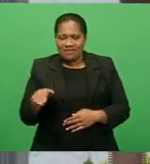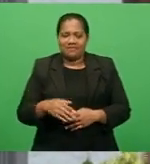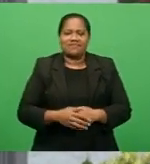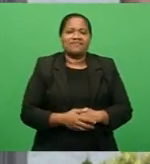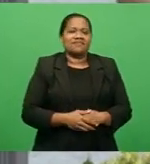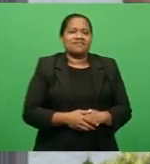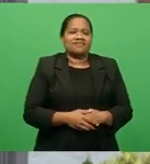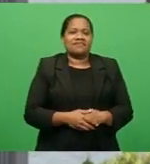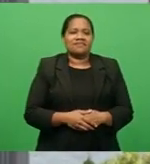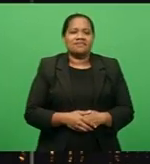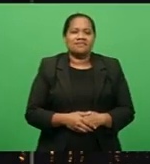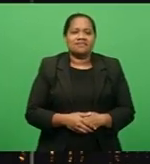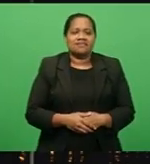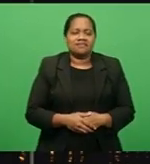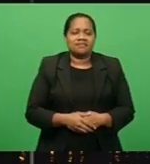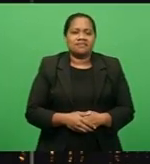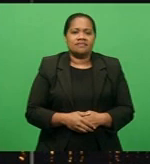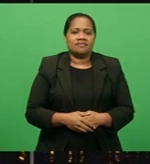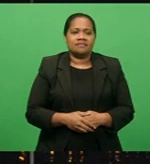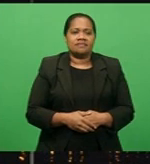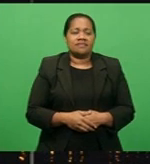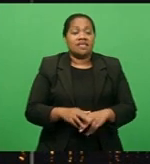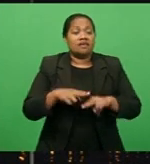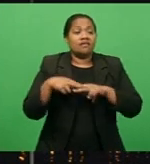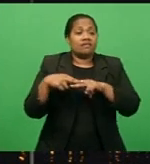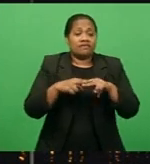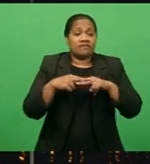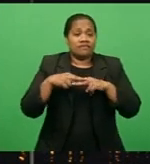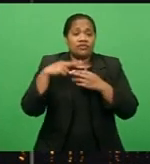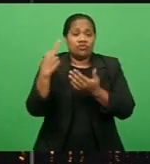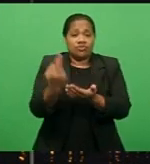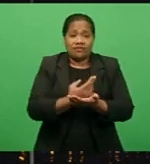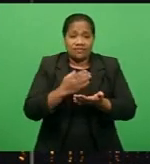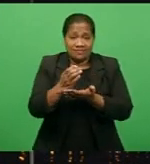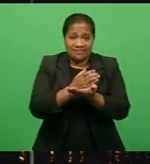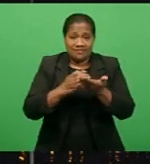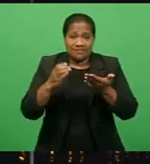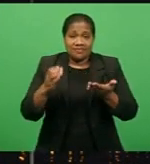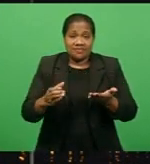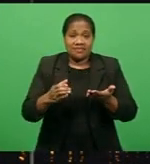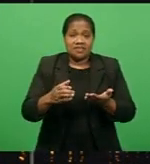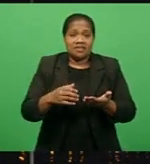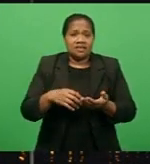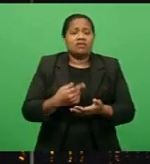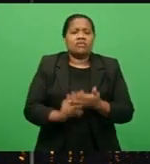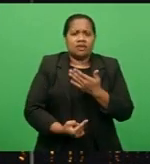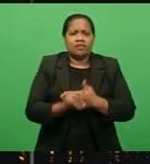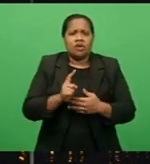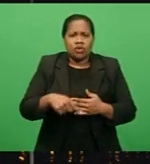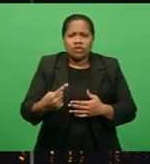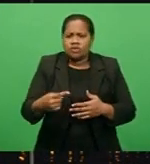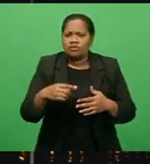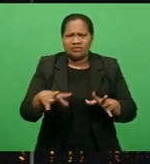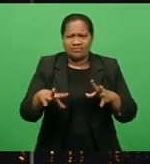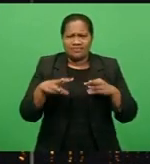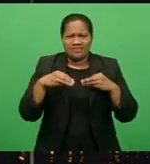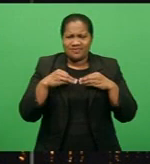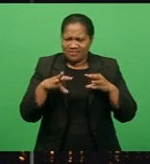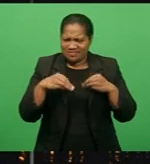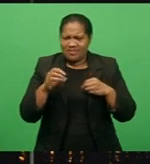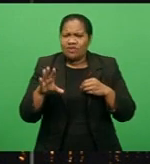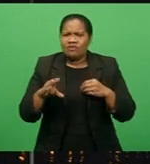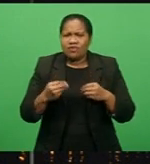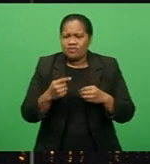Vadala, FBC News. The Fiji Revenue and Customs Service continues to receive tips from whistleblowers on almost a daily